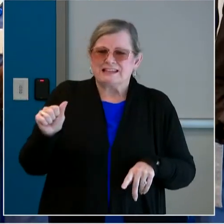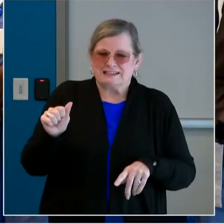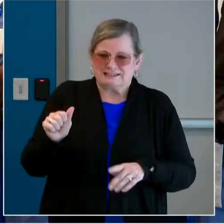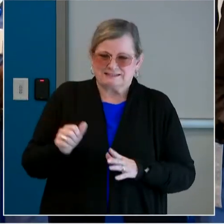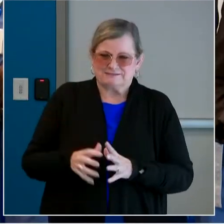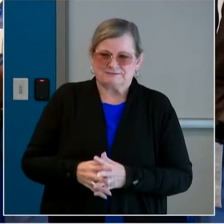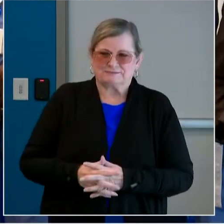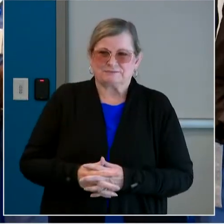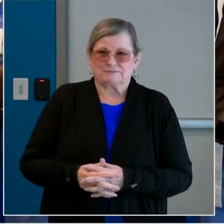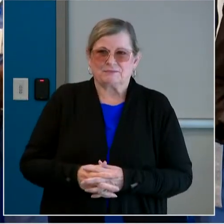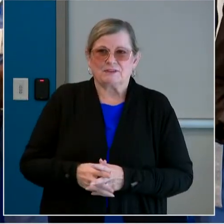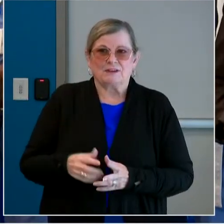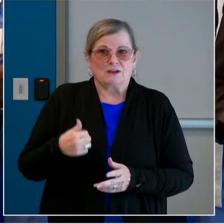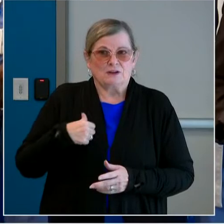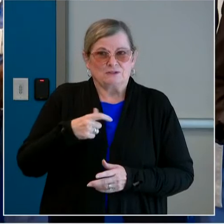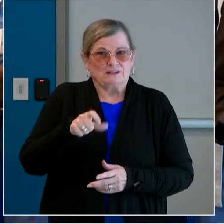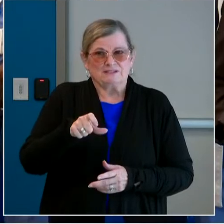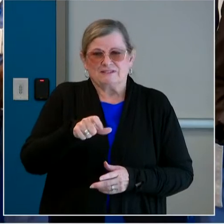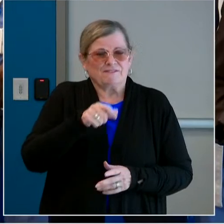We should not find ourselves